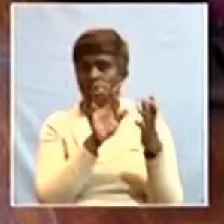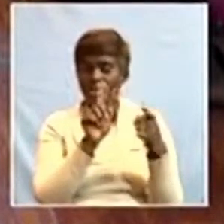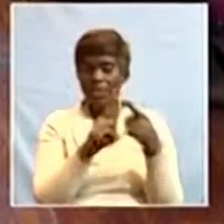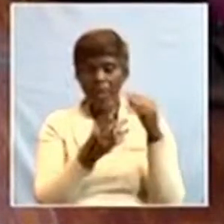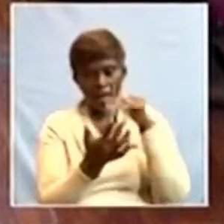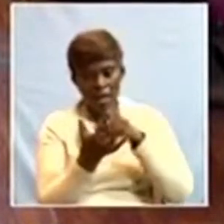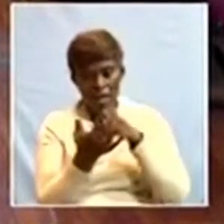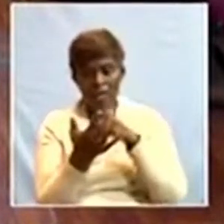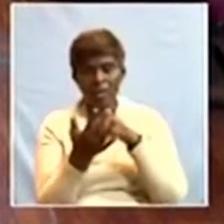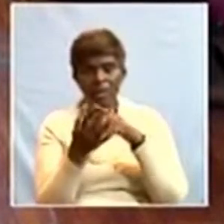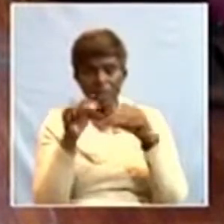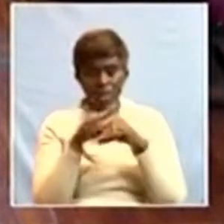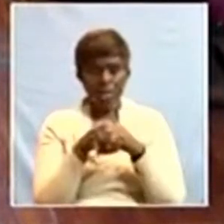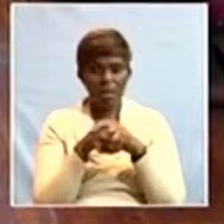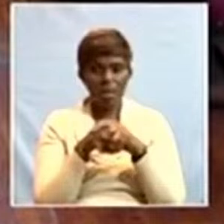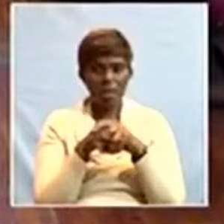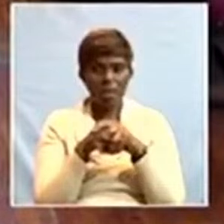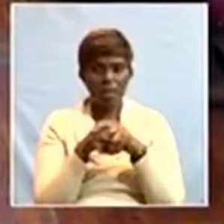on